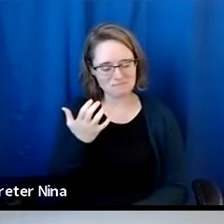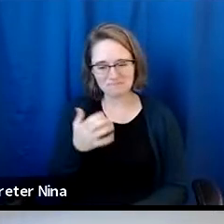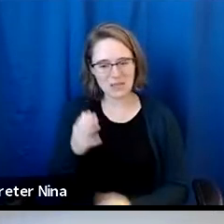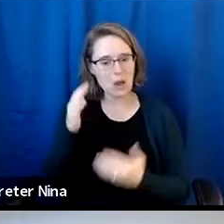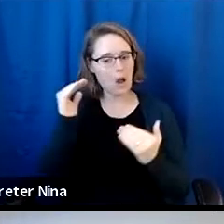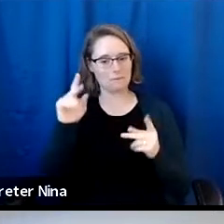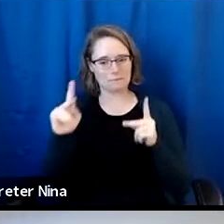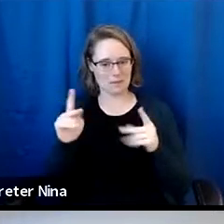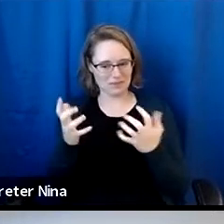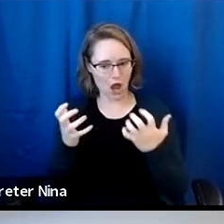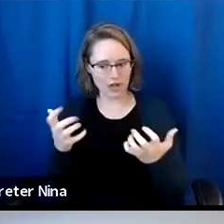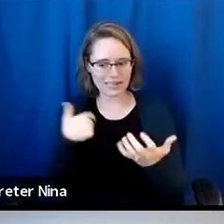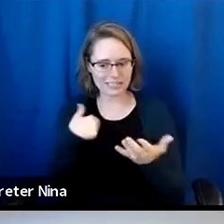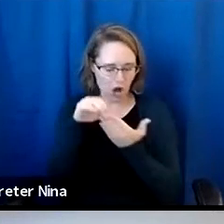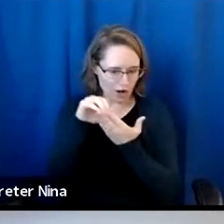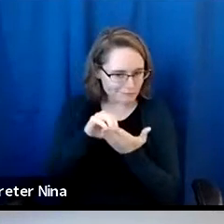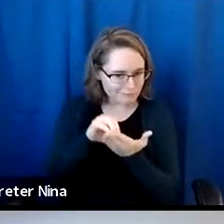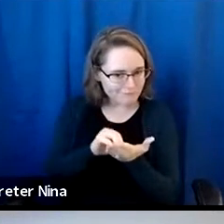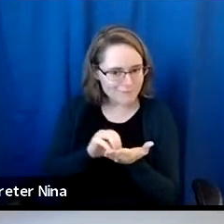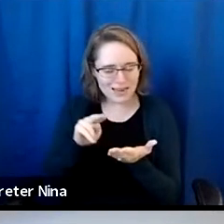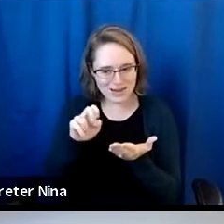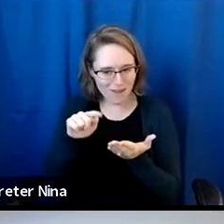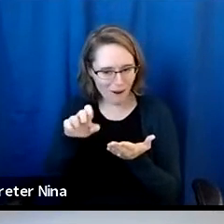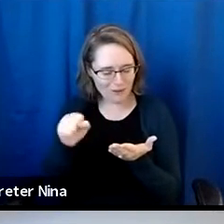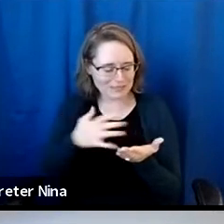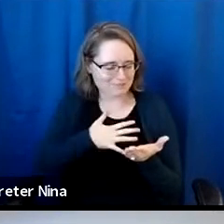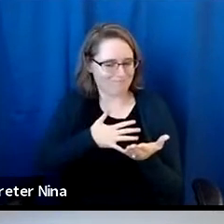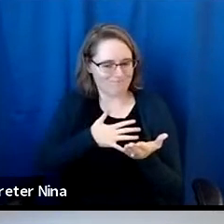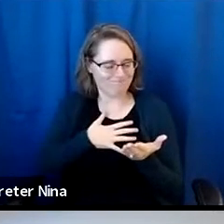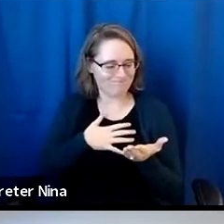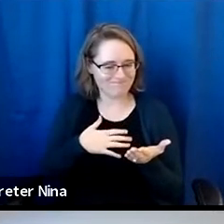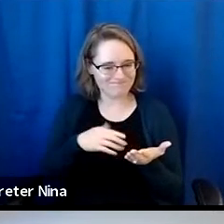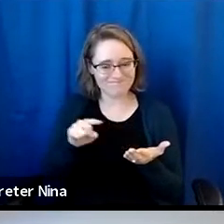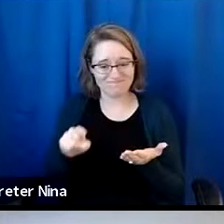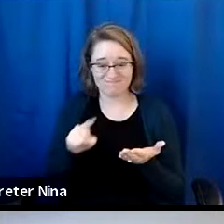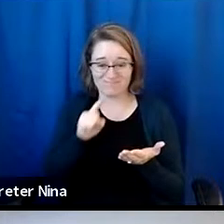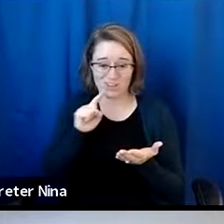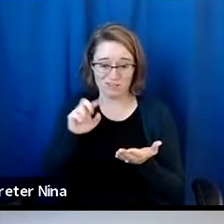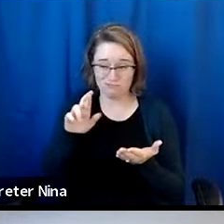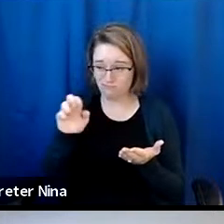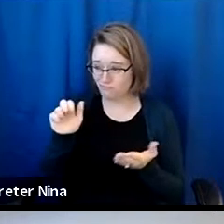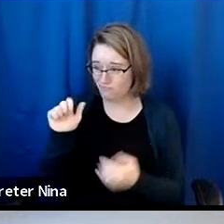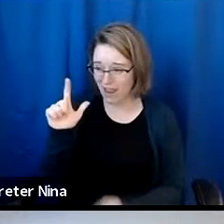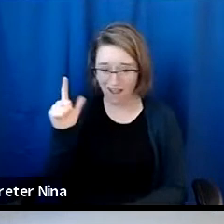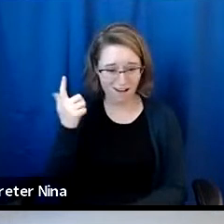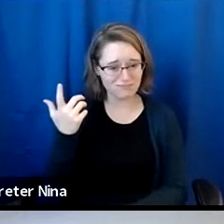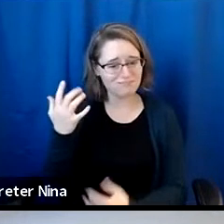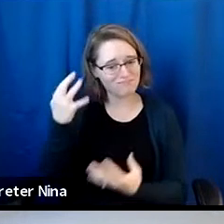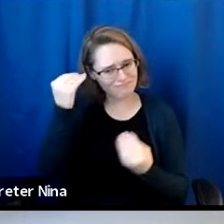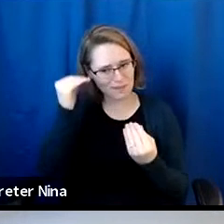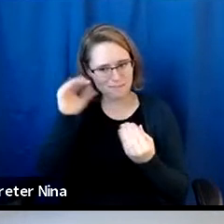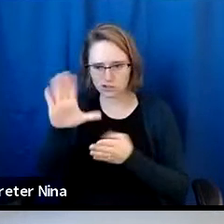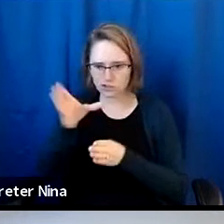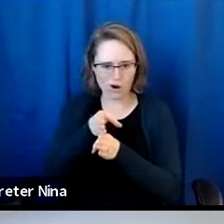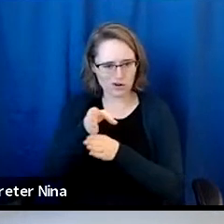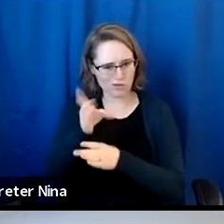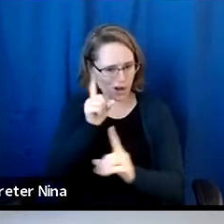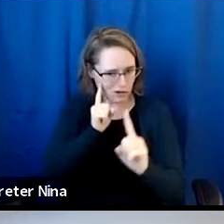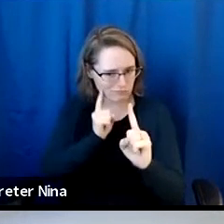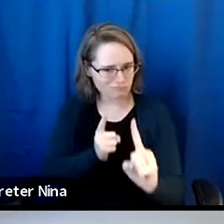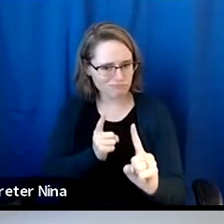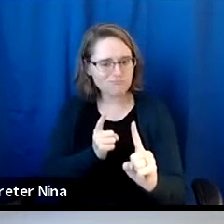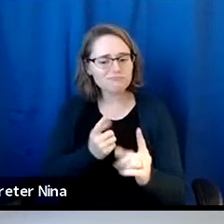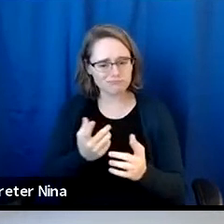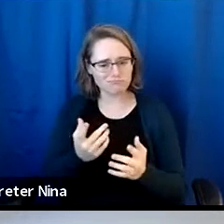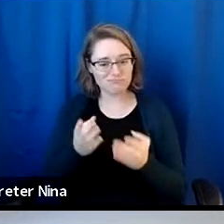in the audience are taking notes, because this is just very real when it comes to just thinking about your career trajectory,